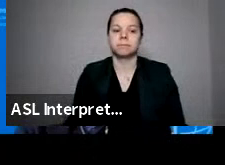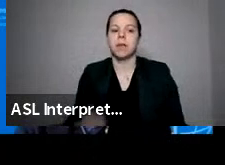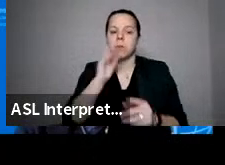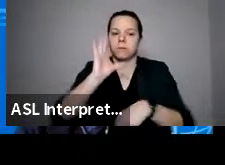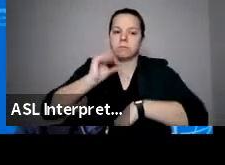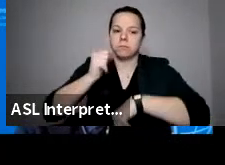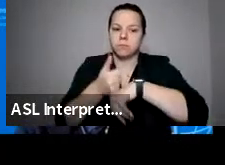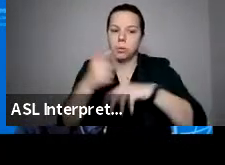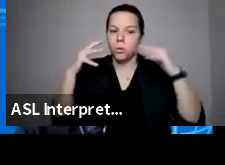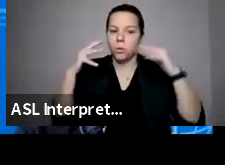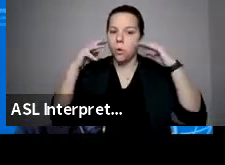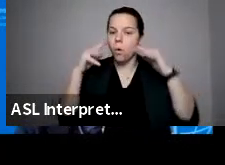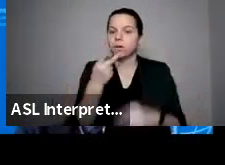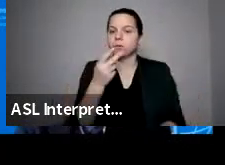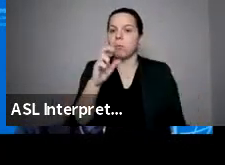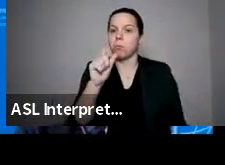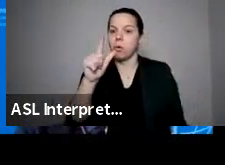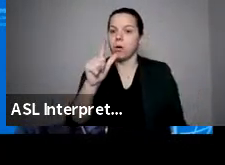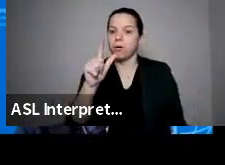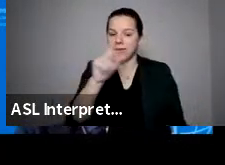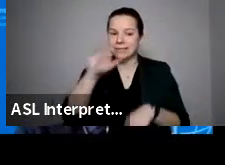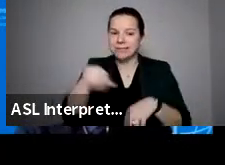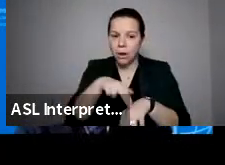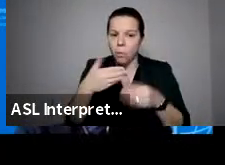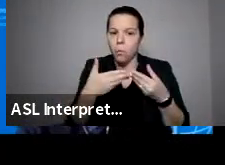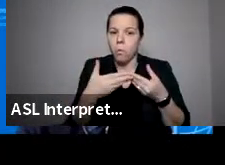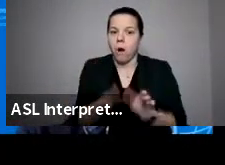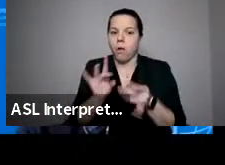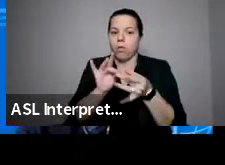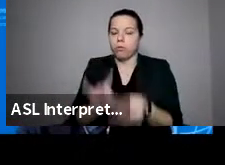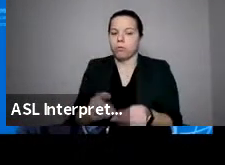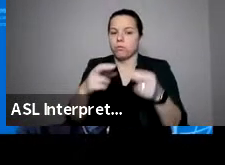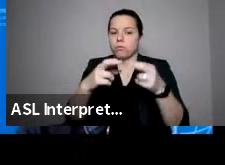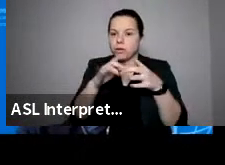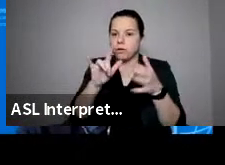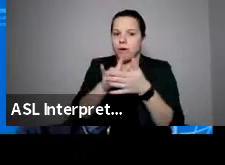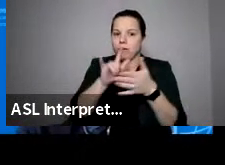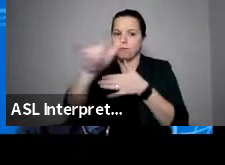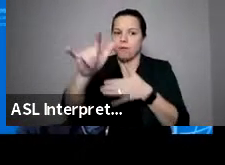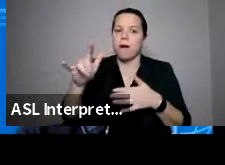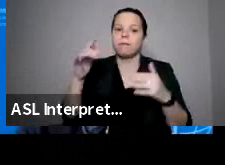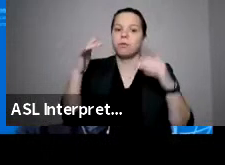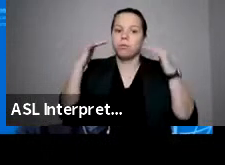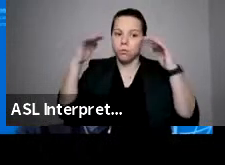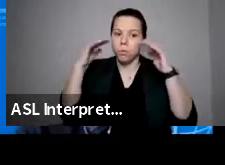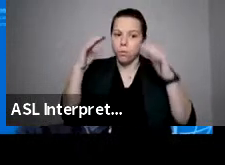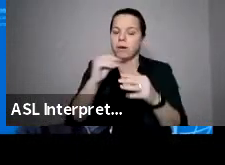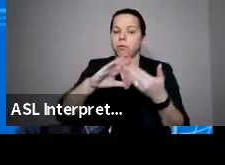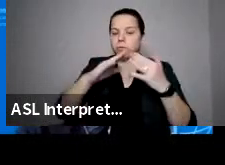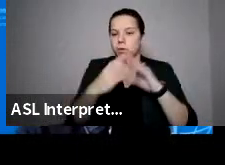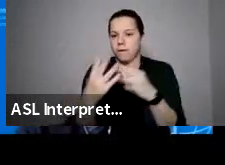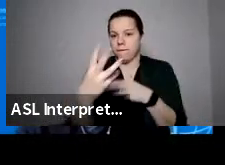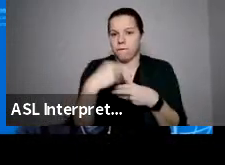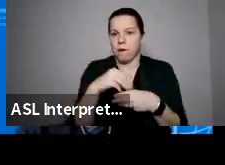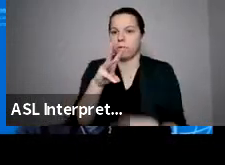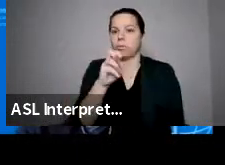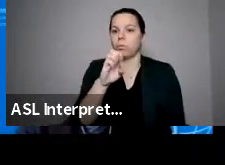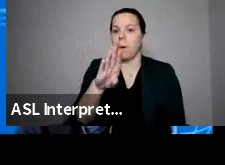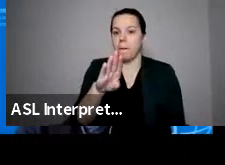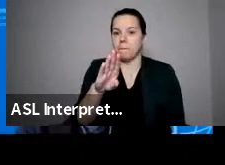portal nationwide through our regional aircraft noise and community involvement web pages to ease the